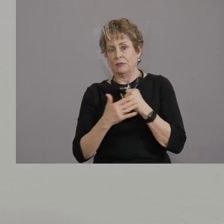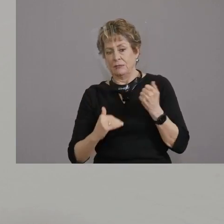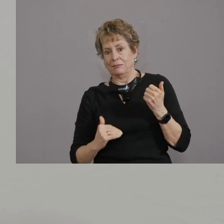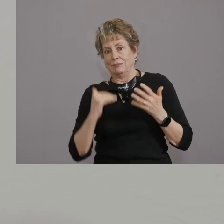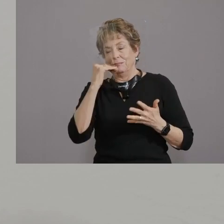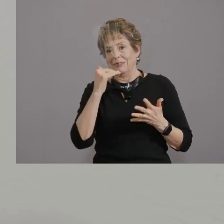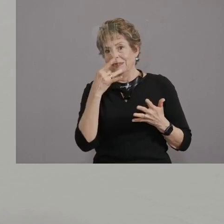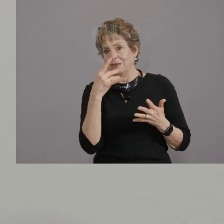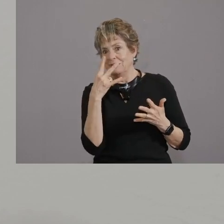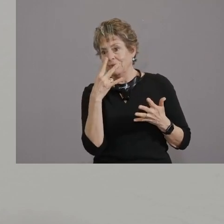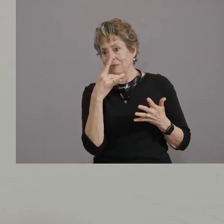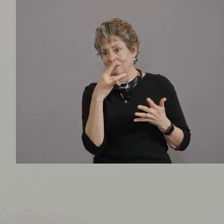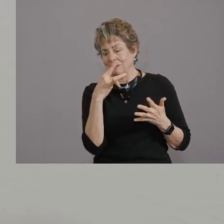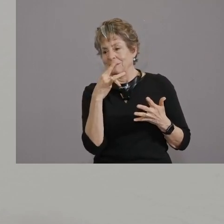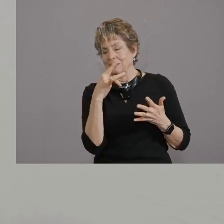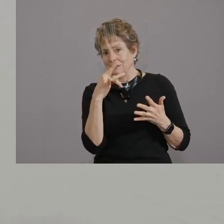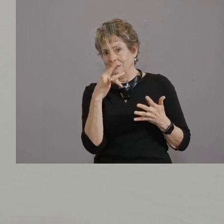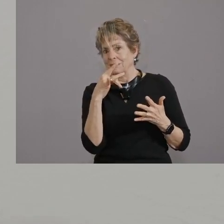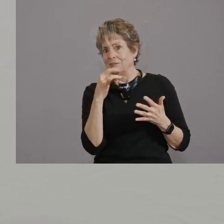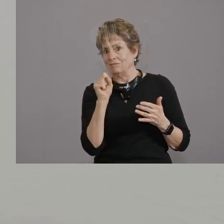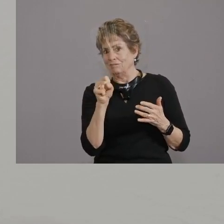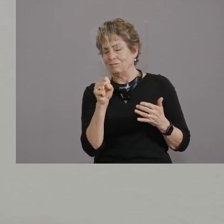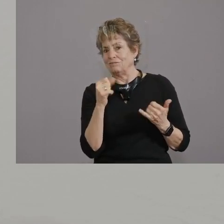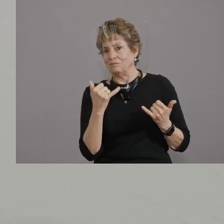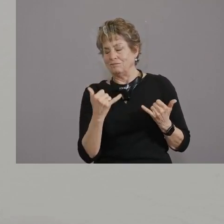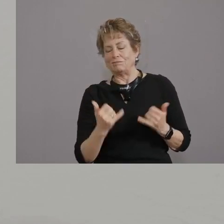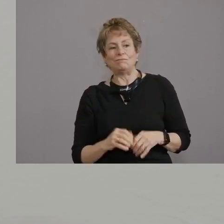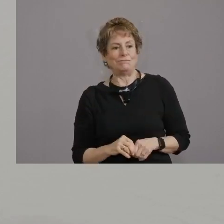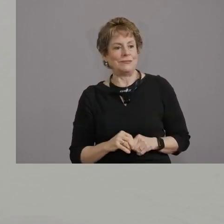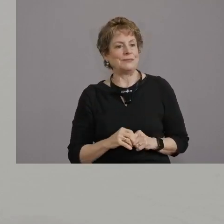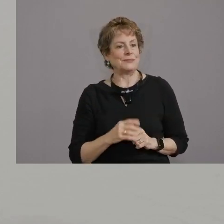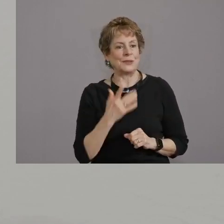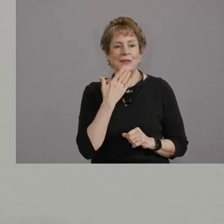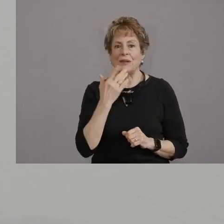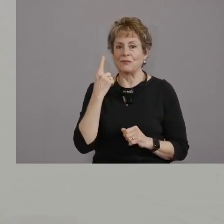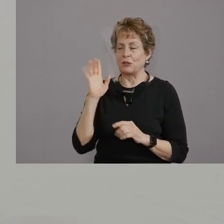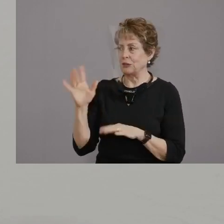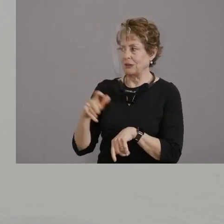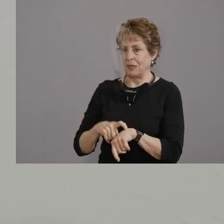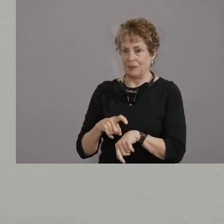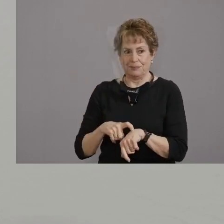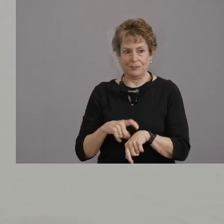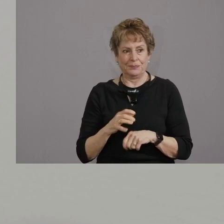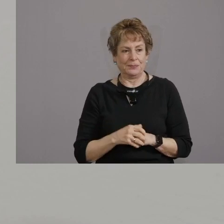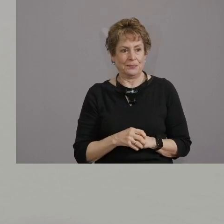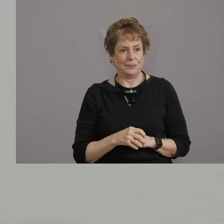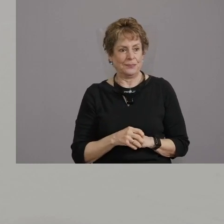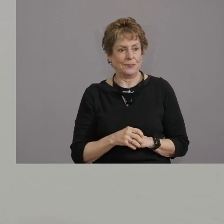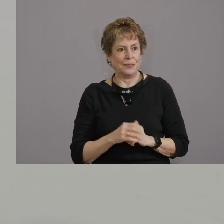Okay, next up. Okay, thank you for your time. Thank you. Allison Steinbach. Hi, Allison.